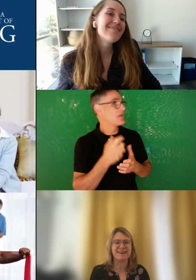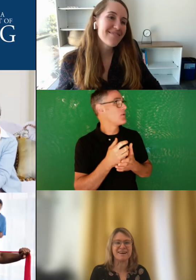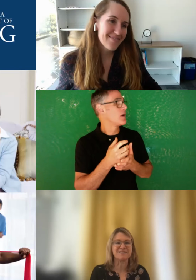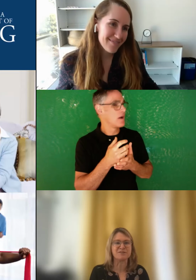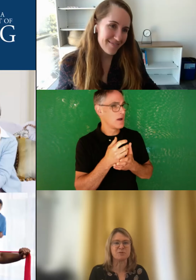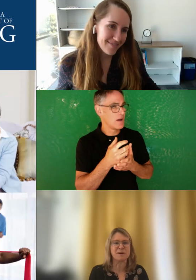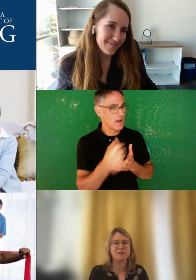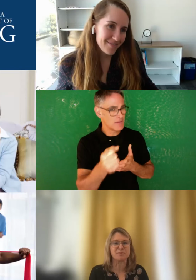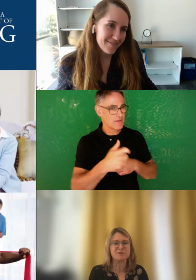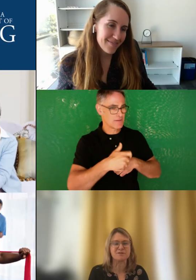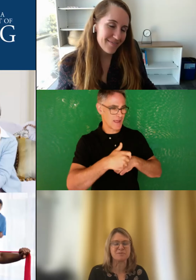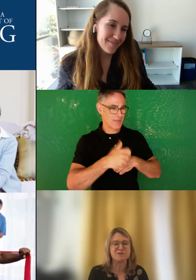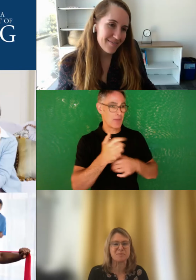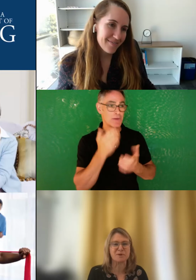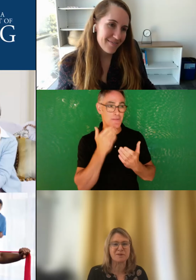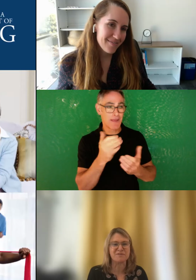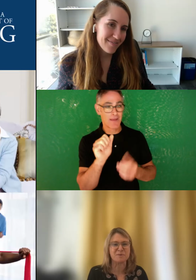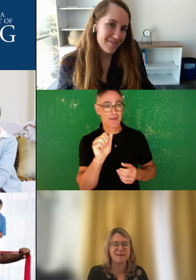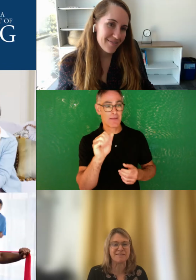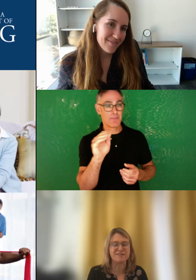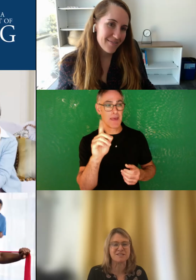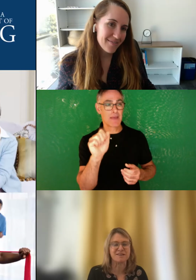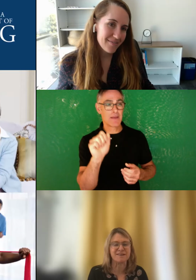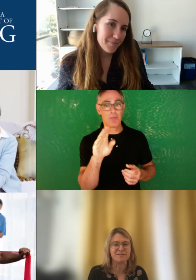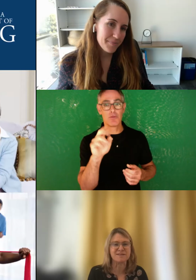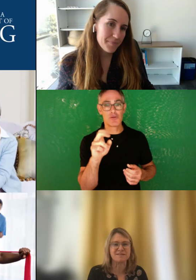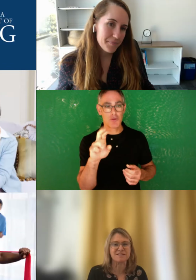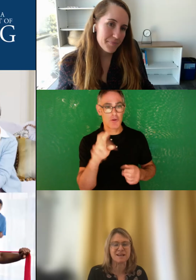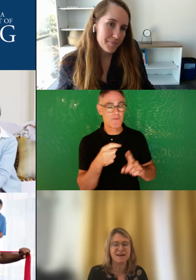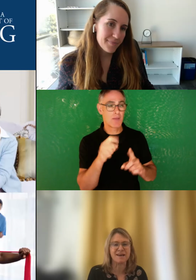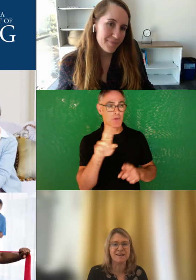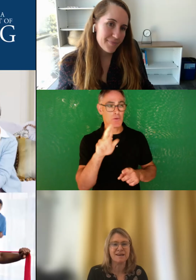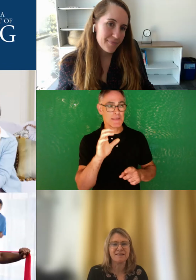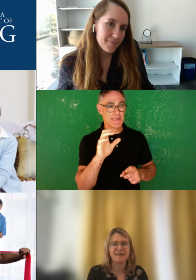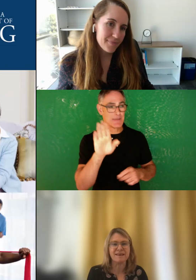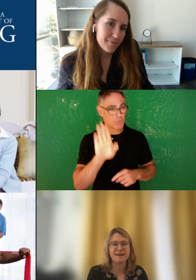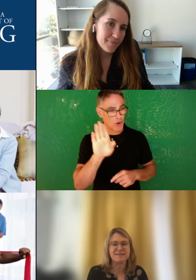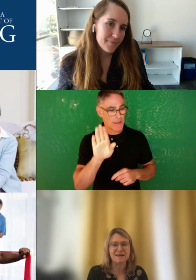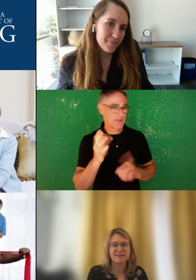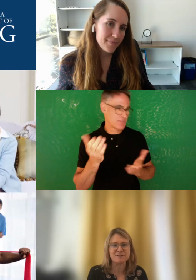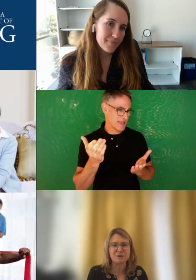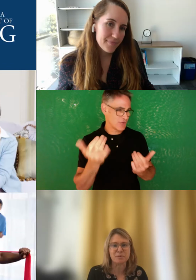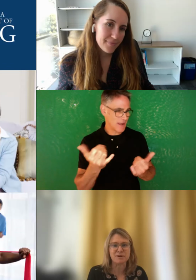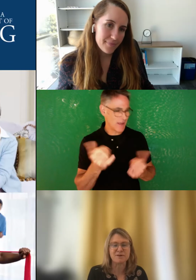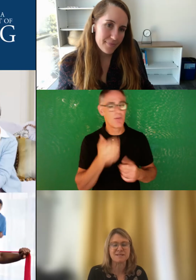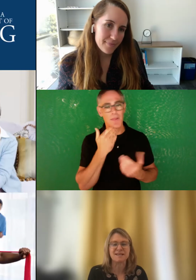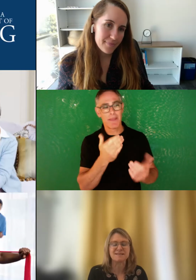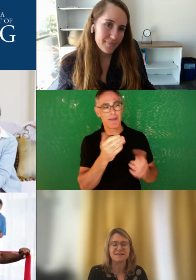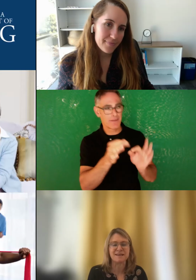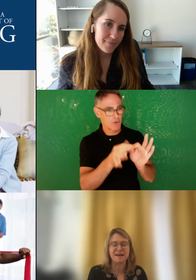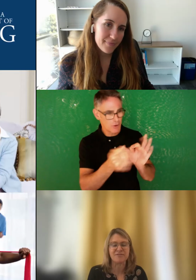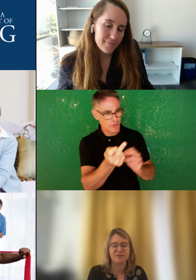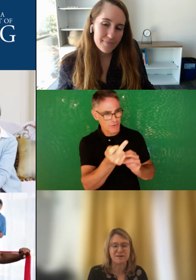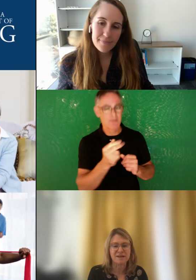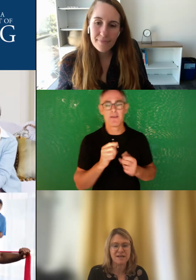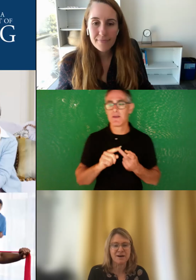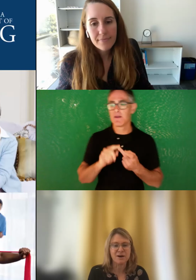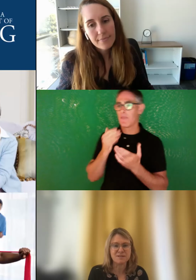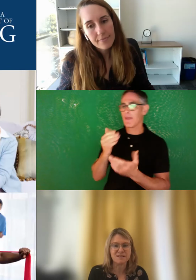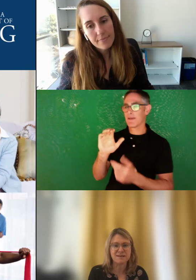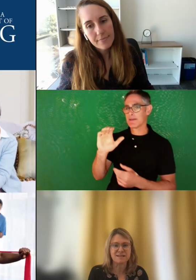thank Dr. Amanda Brewster from UC Berkeley for being here and sharing her research today. Thank the ASL interpreters. Thanks CDA